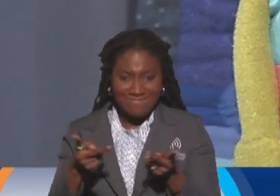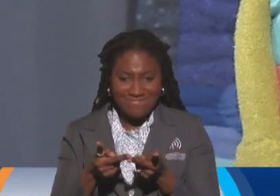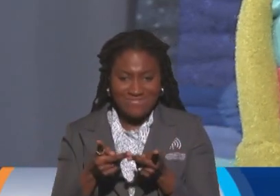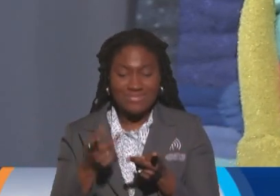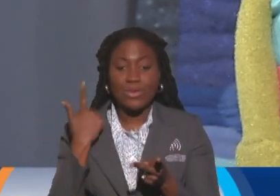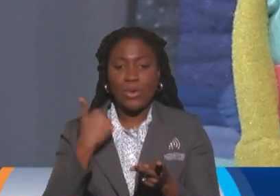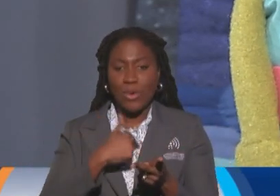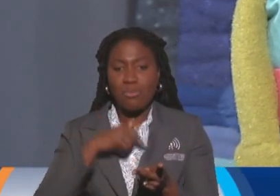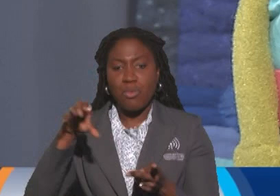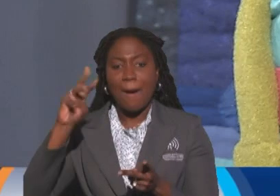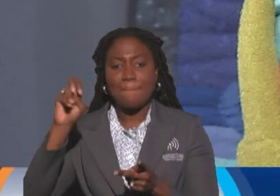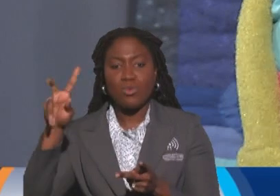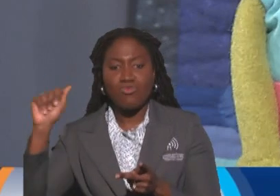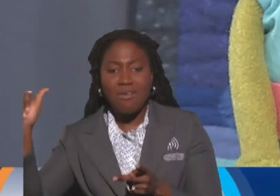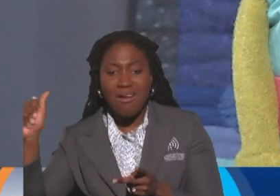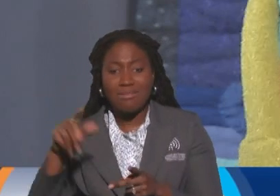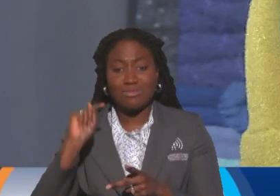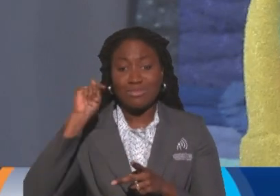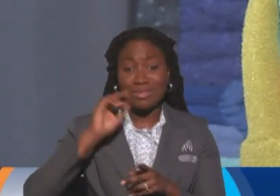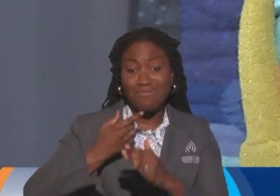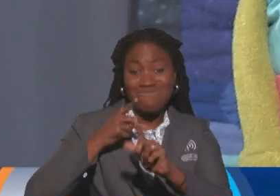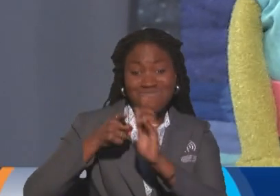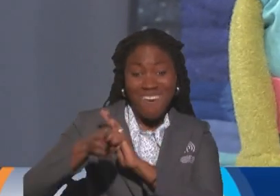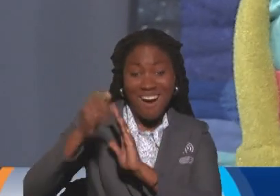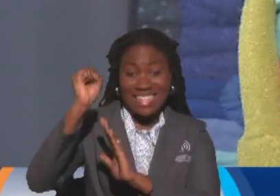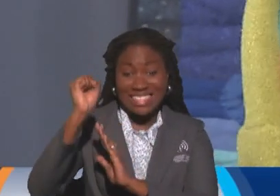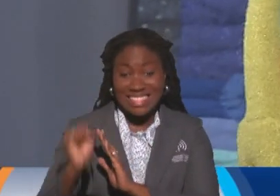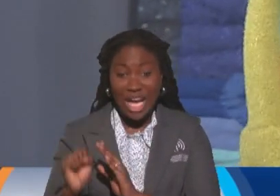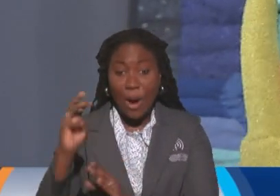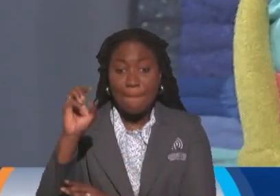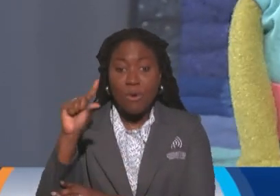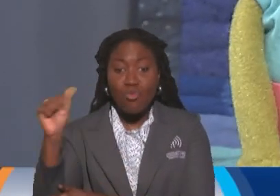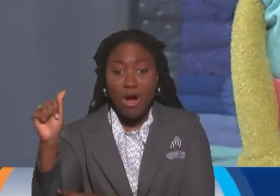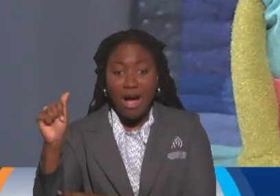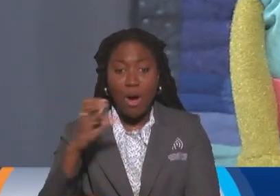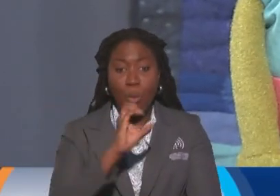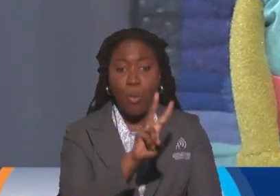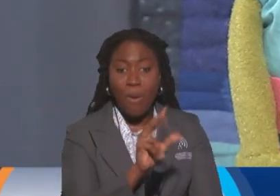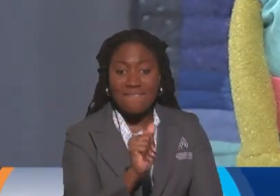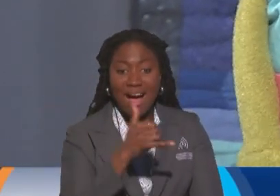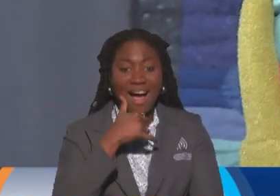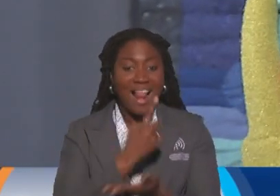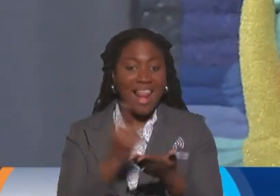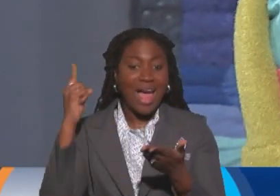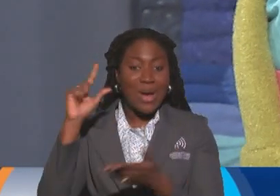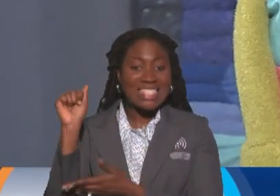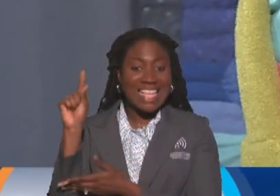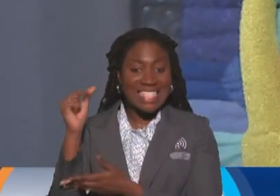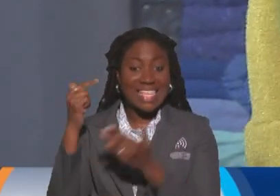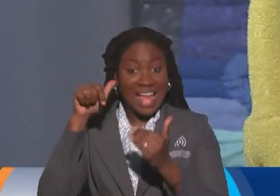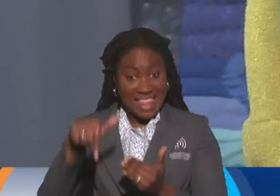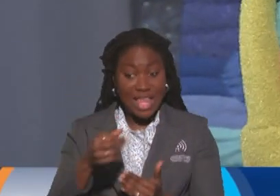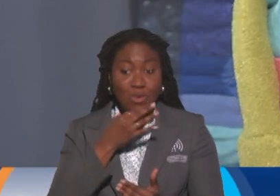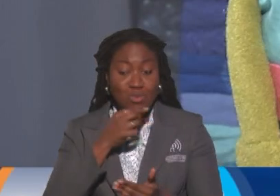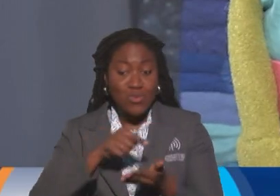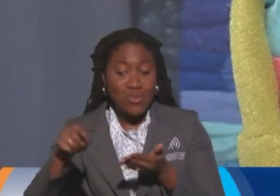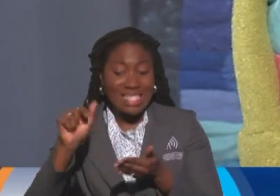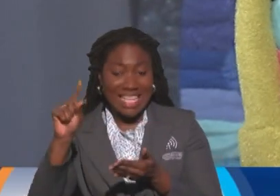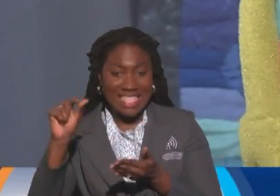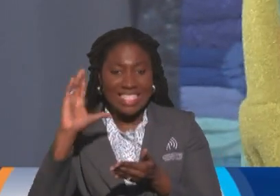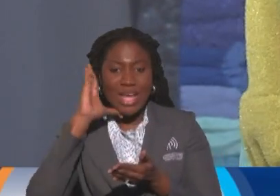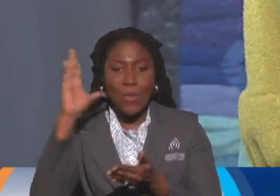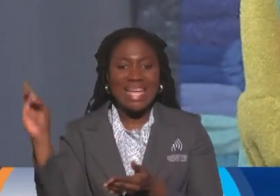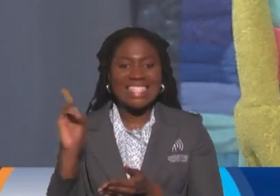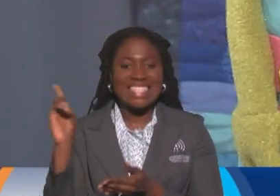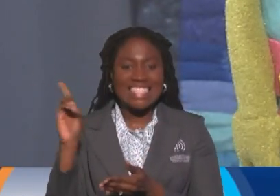been in Matua, Sally Bay, we've been in Cedras, we've been in Moruga, we were at Couva last Saturday, and this Saturday we are going to be in